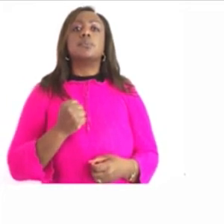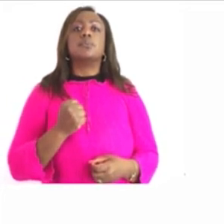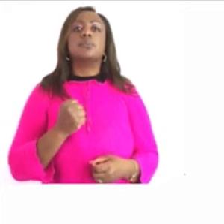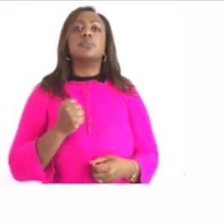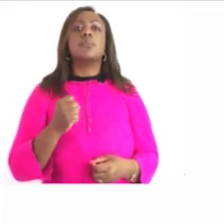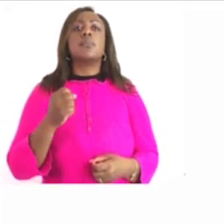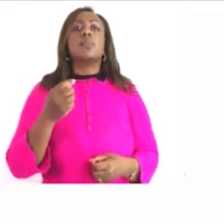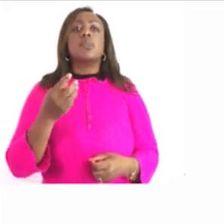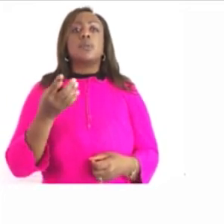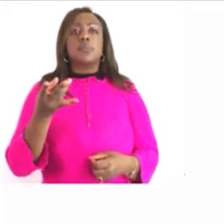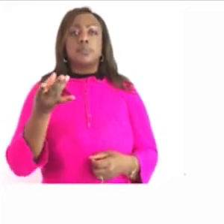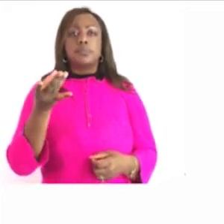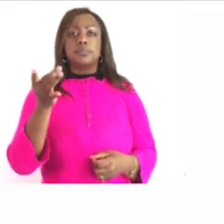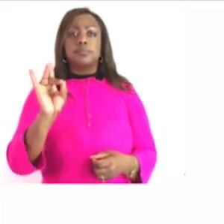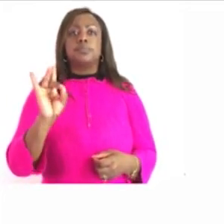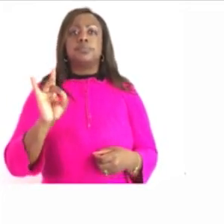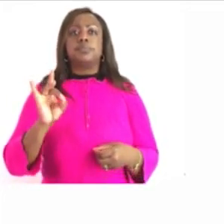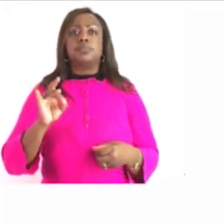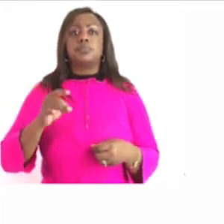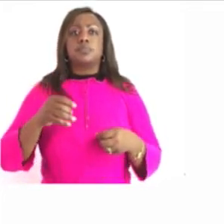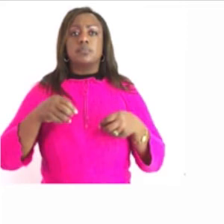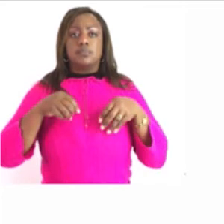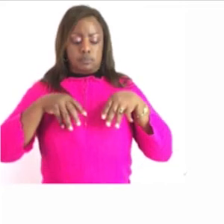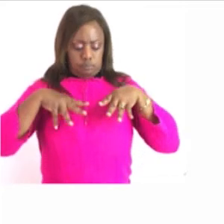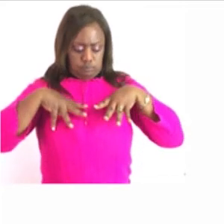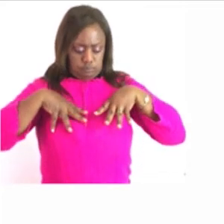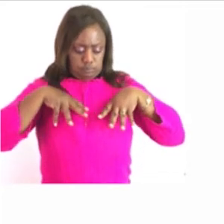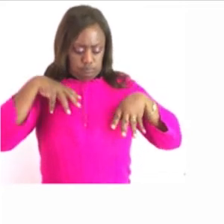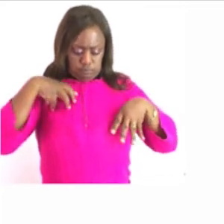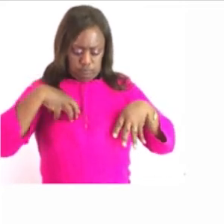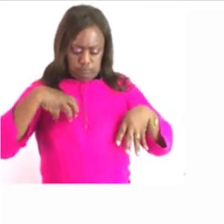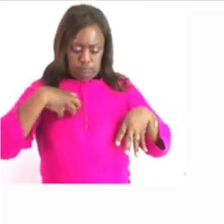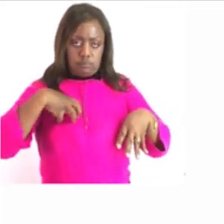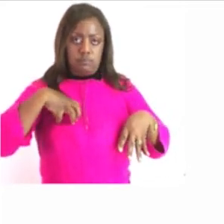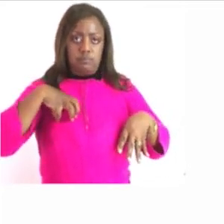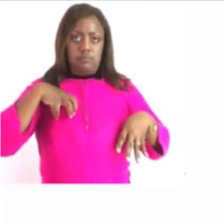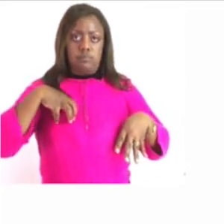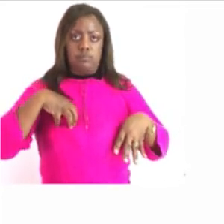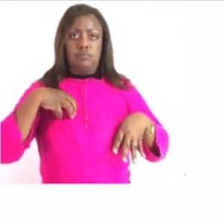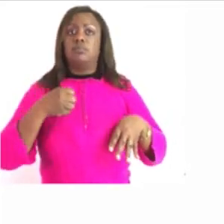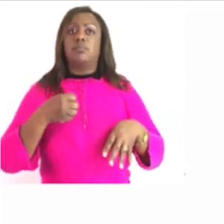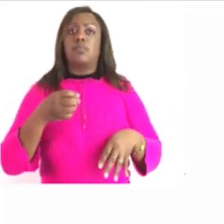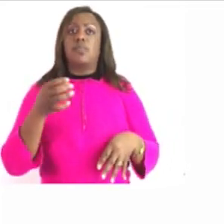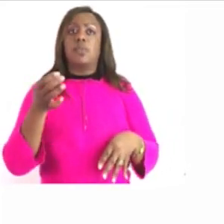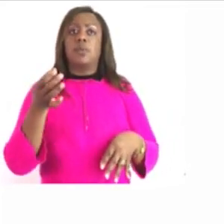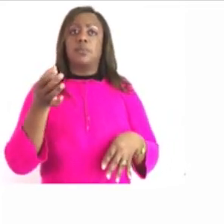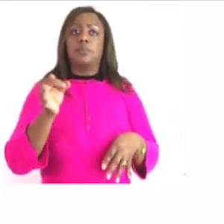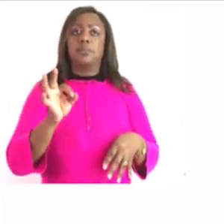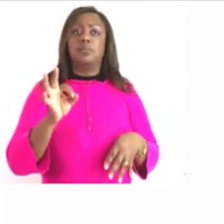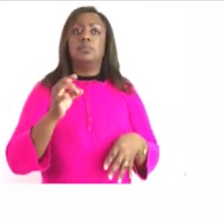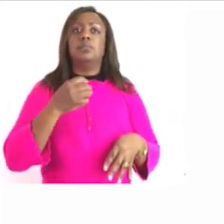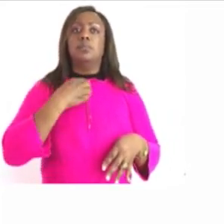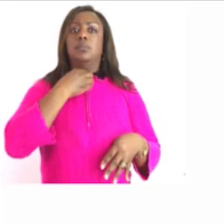is actually the lungs on your left-hand side. 6, we have the diaphragm. Diaphragm is situated underneath